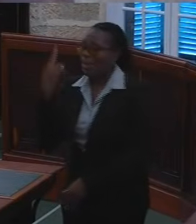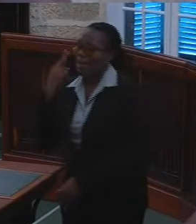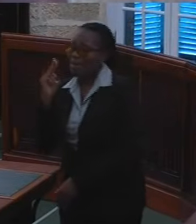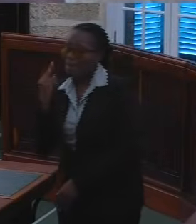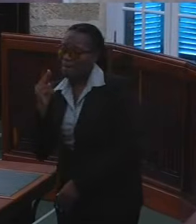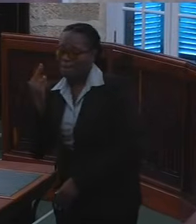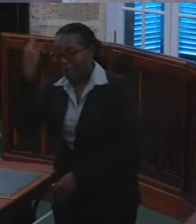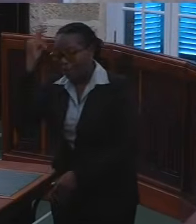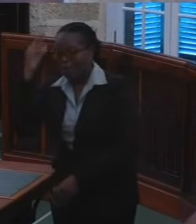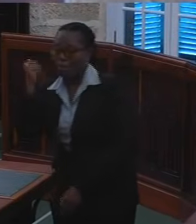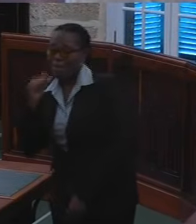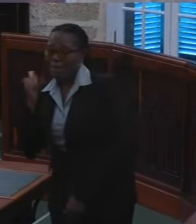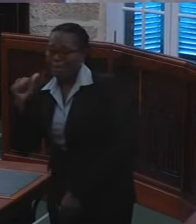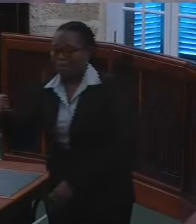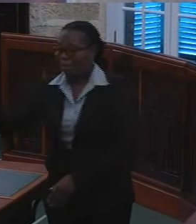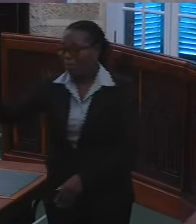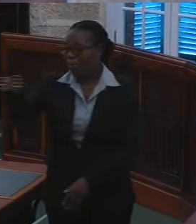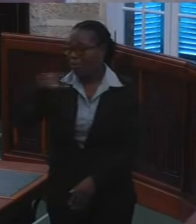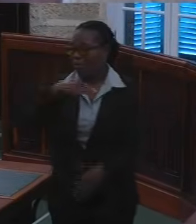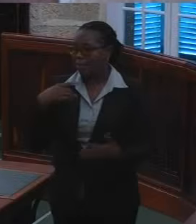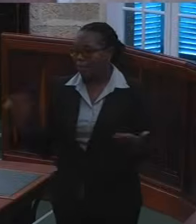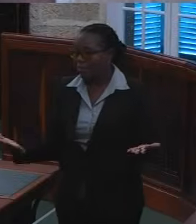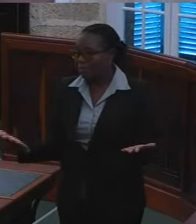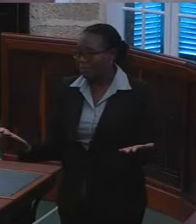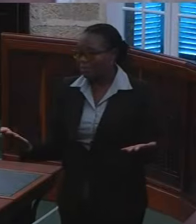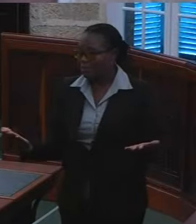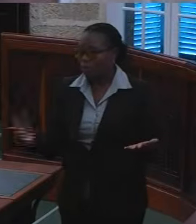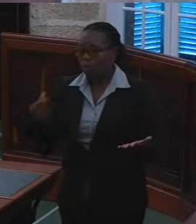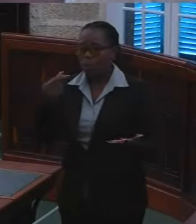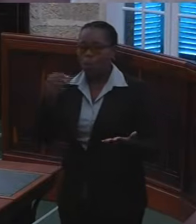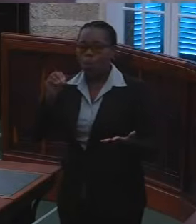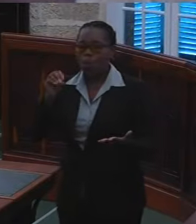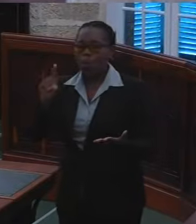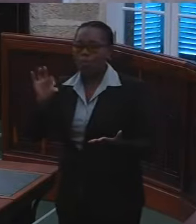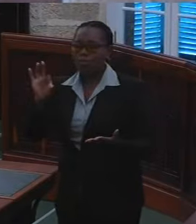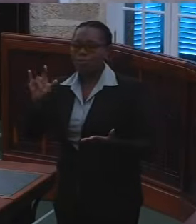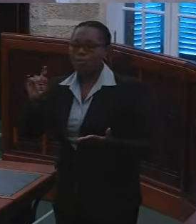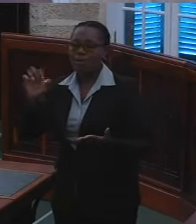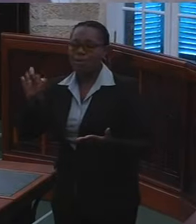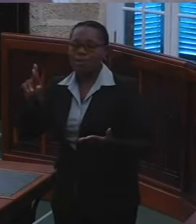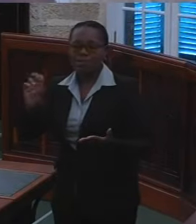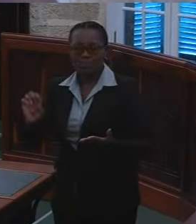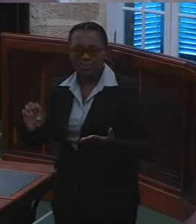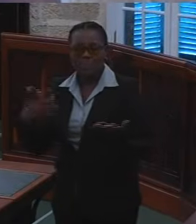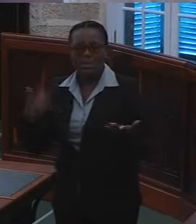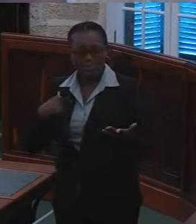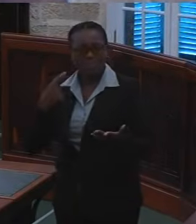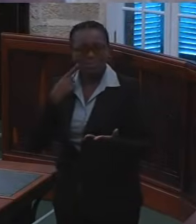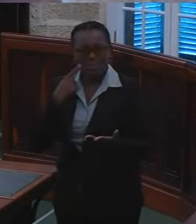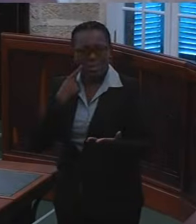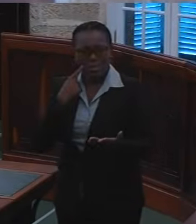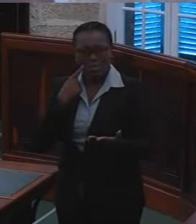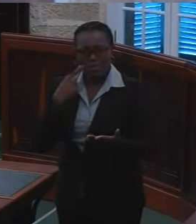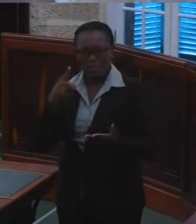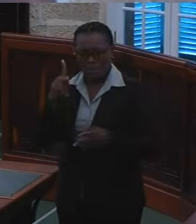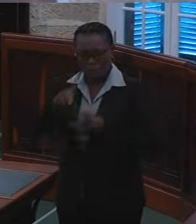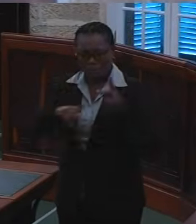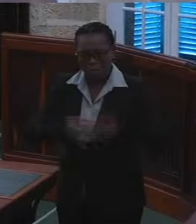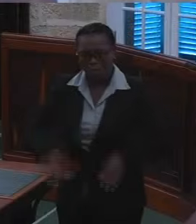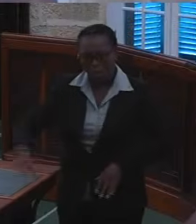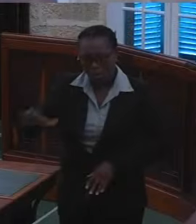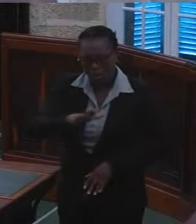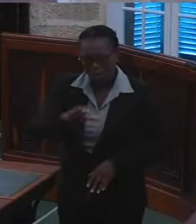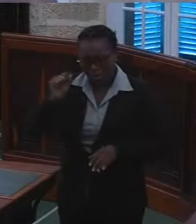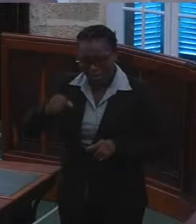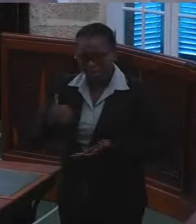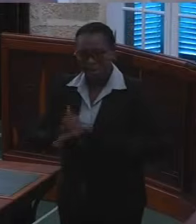godfather. That's why I say just now, a village can raise a child if the village sees itself as a family. So by